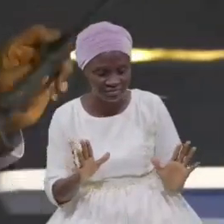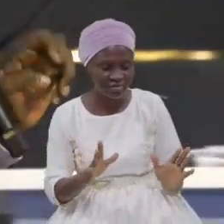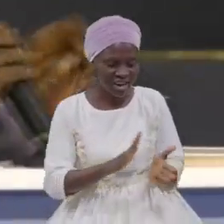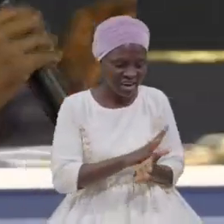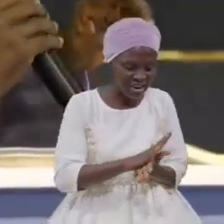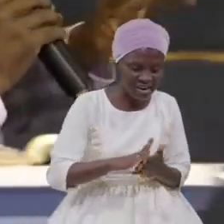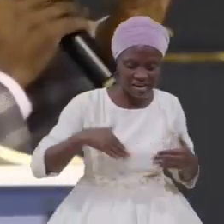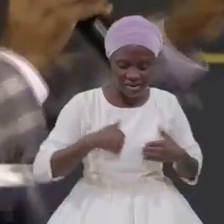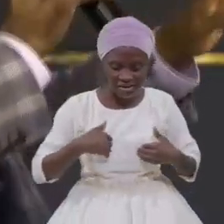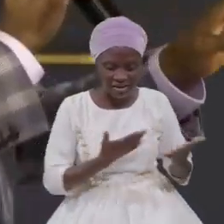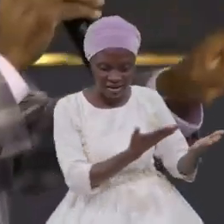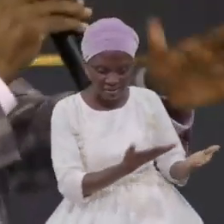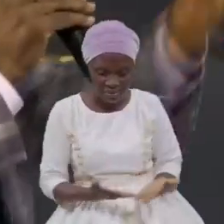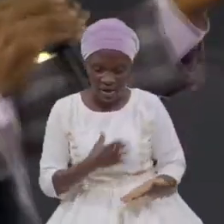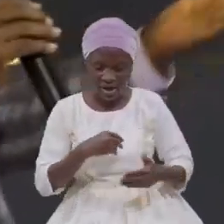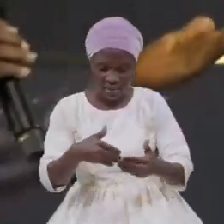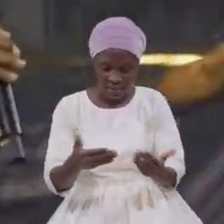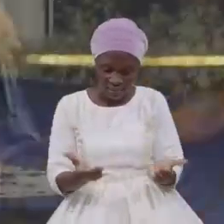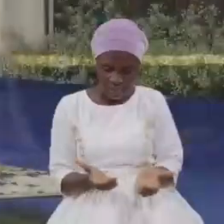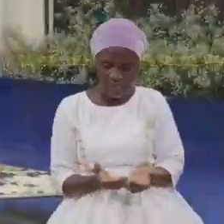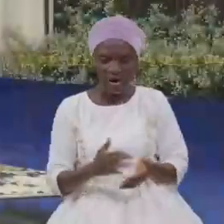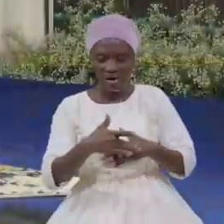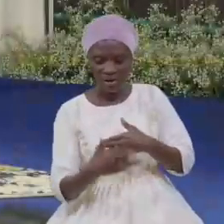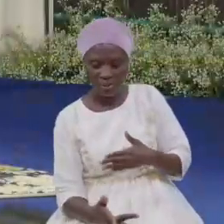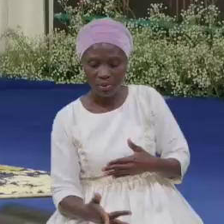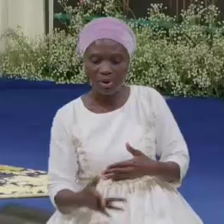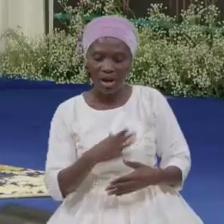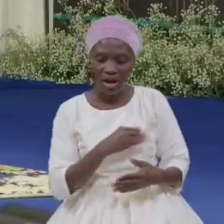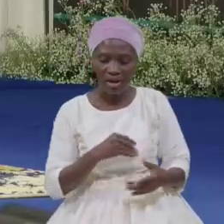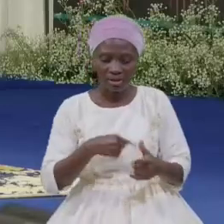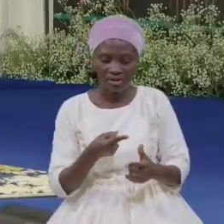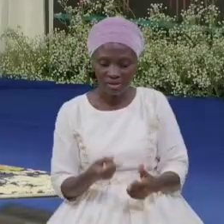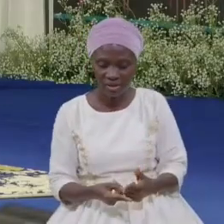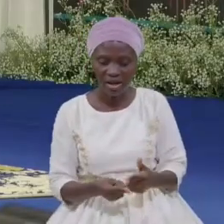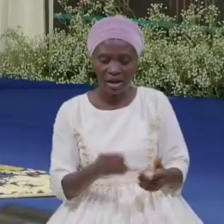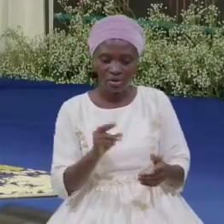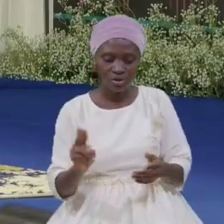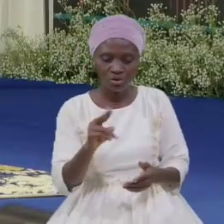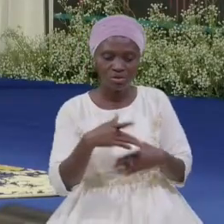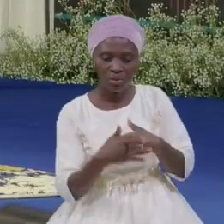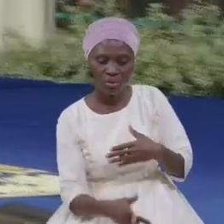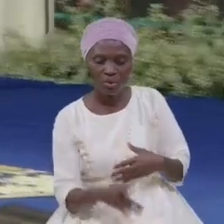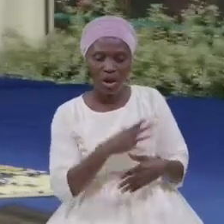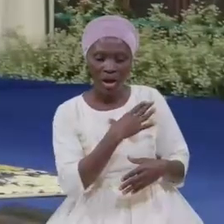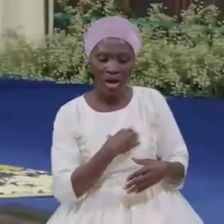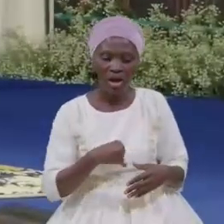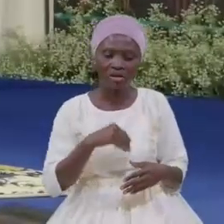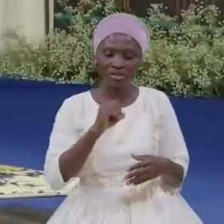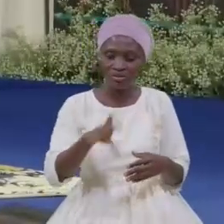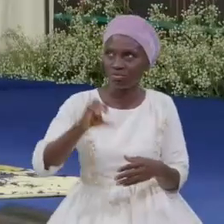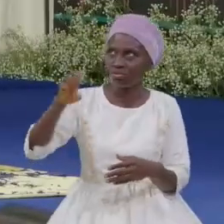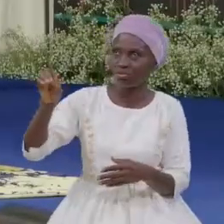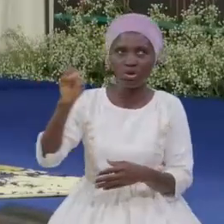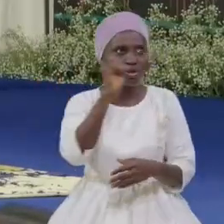the basin. Strike it upon the lintels of your house and stay inside there. When the angel of